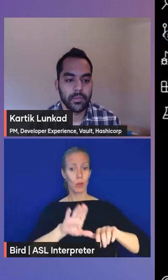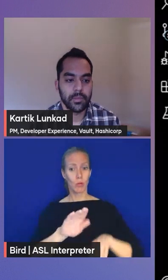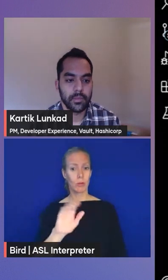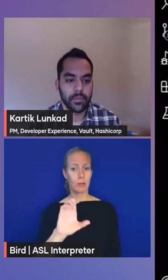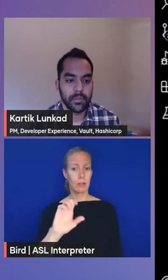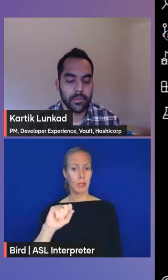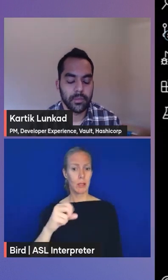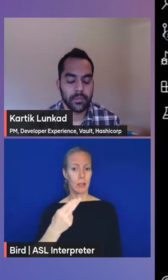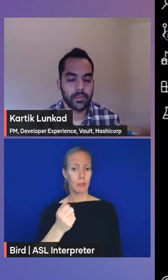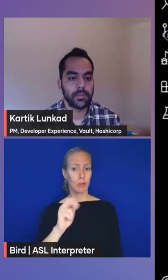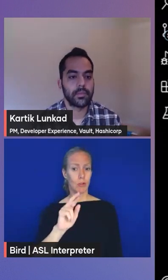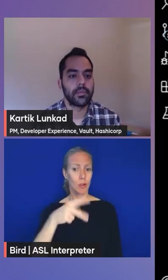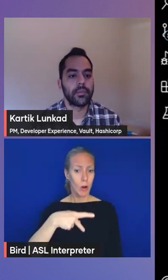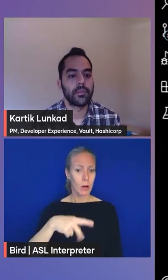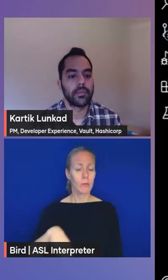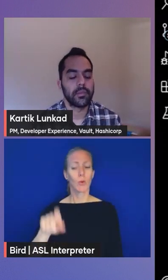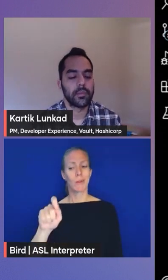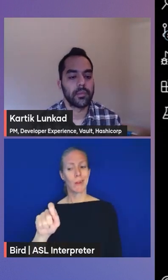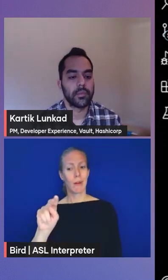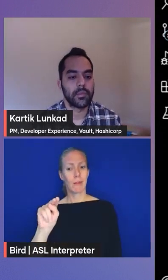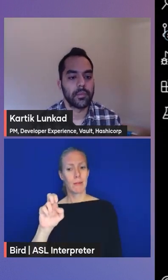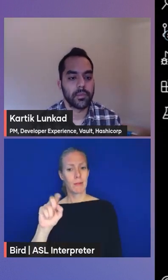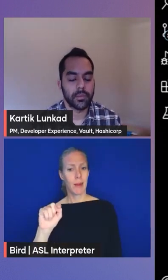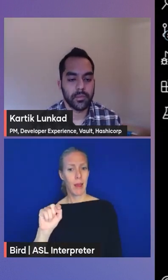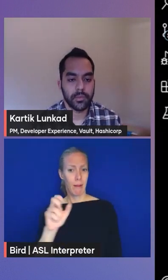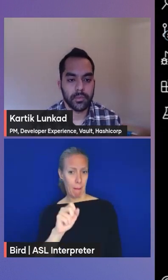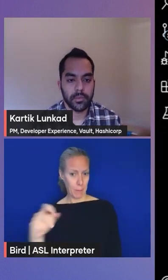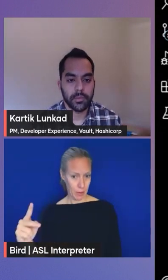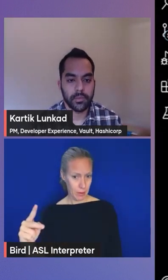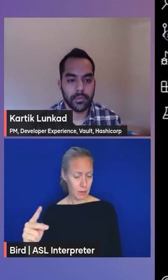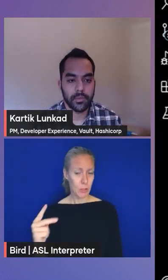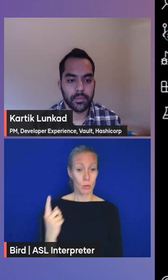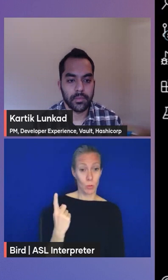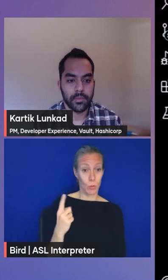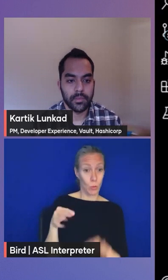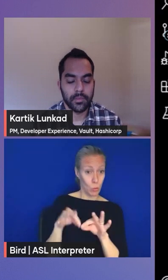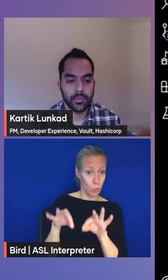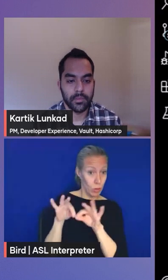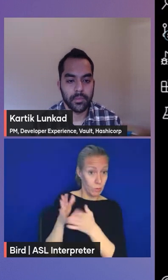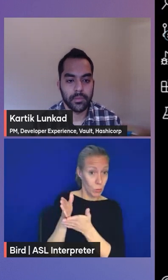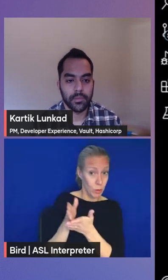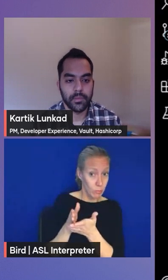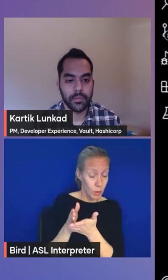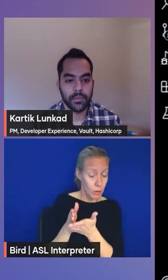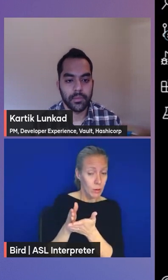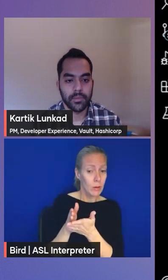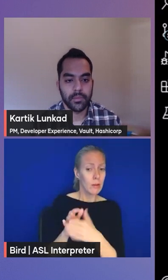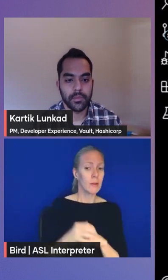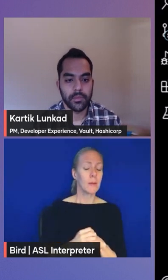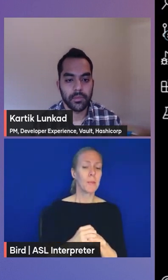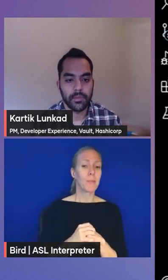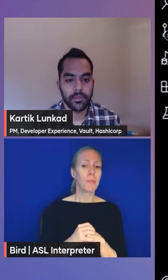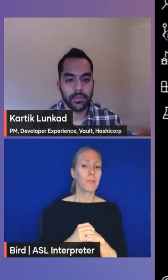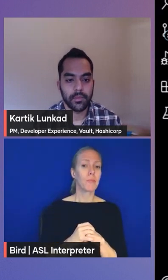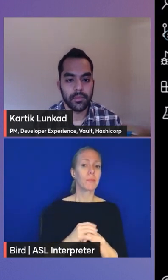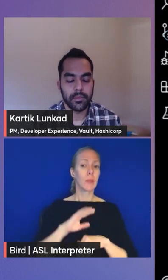.NET application. One thing important to do here is to set the environment variable for